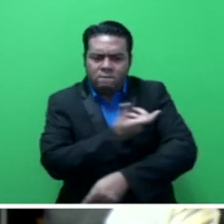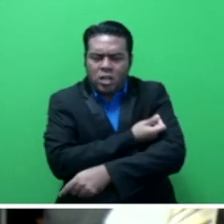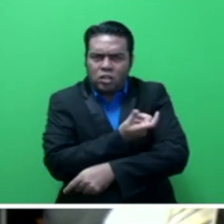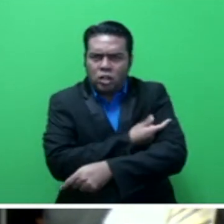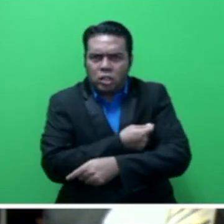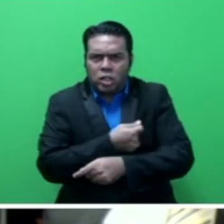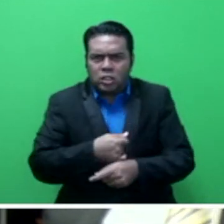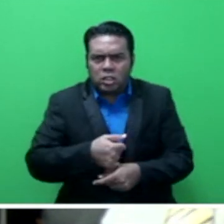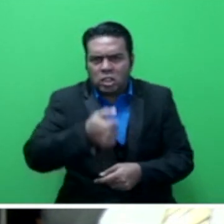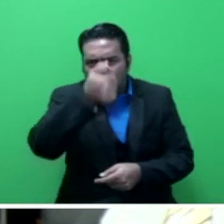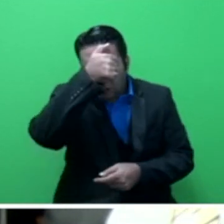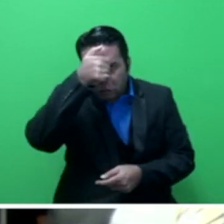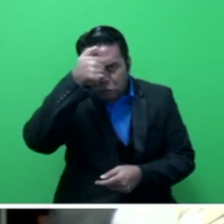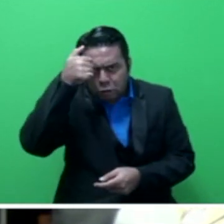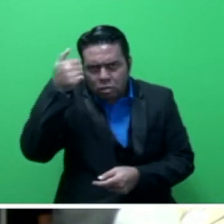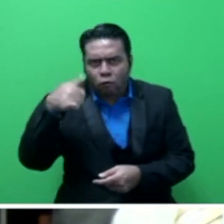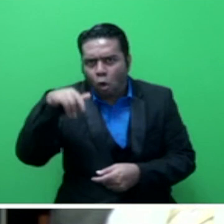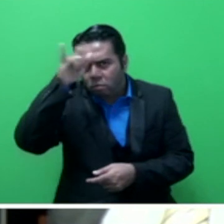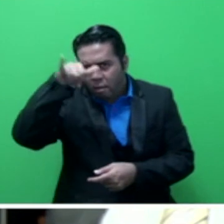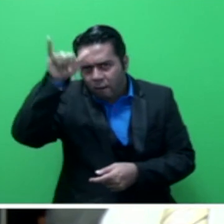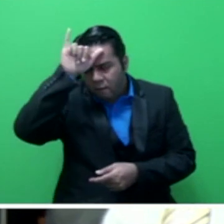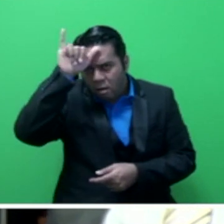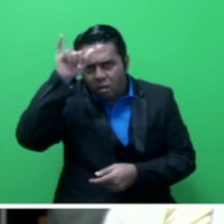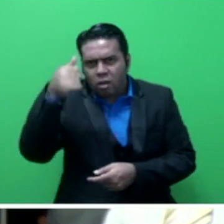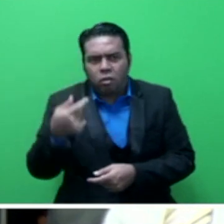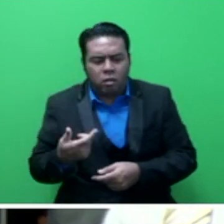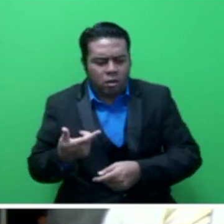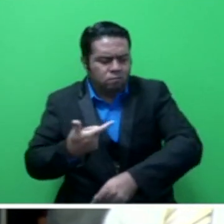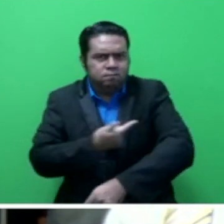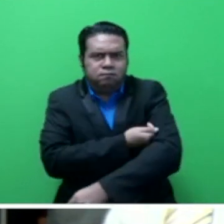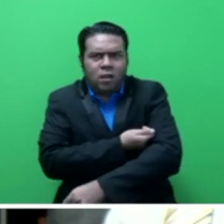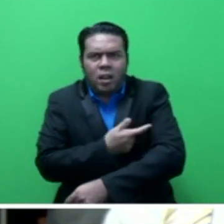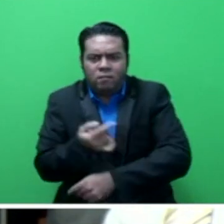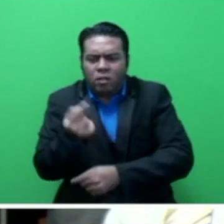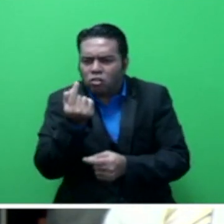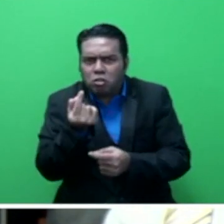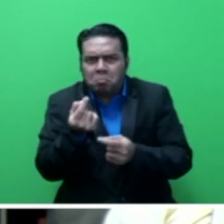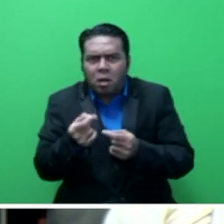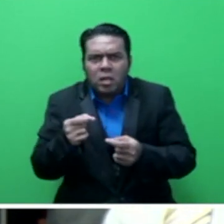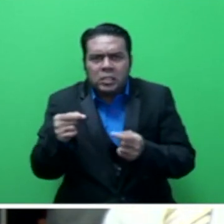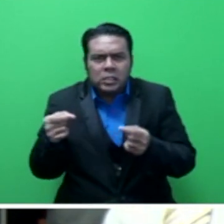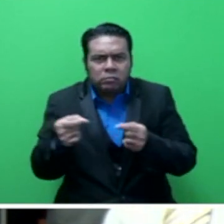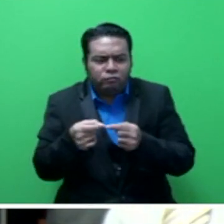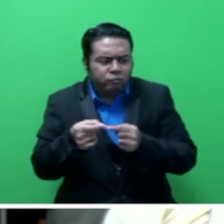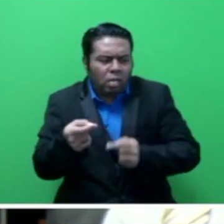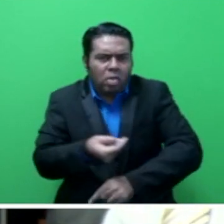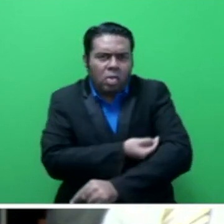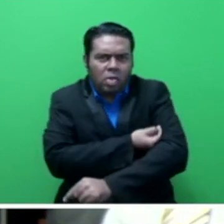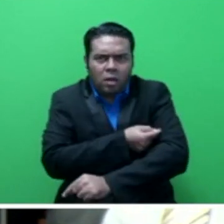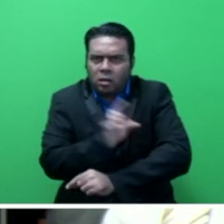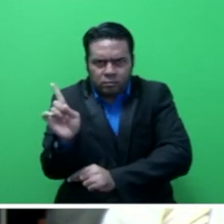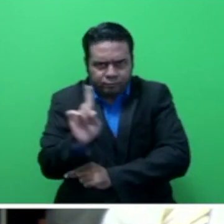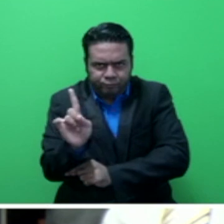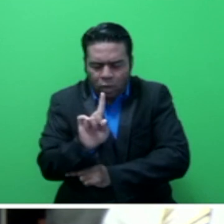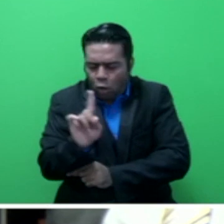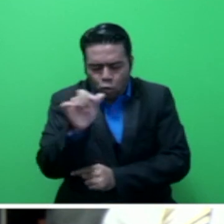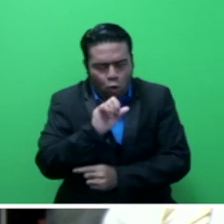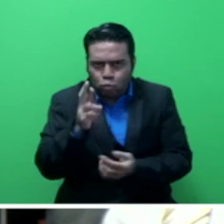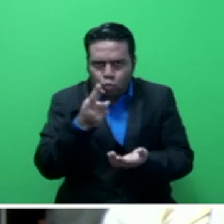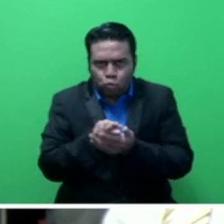of 666 with a microchip placed inside it. This is not true. The smallest microchip, even if they